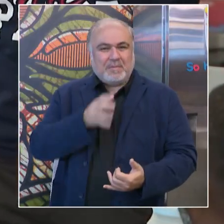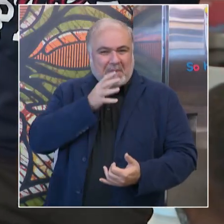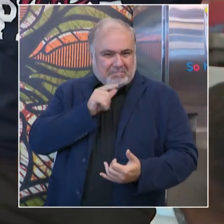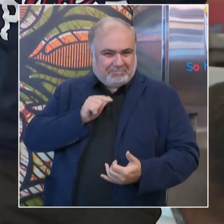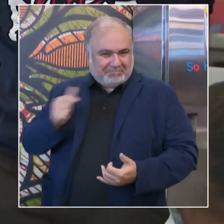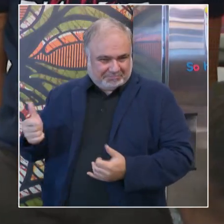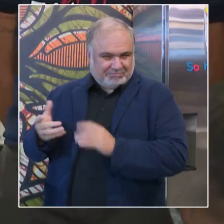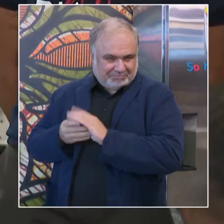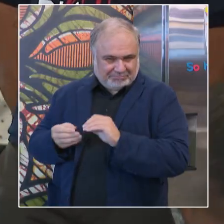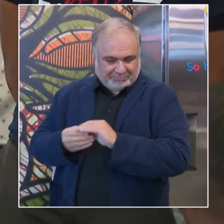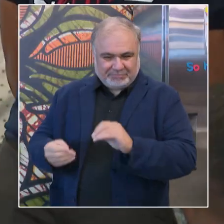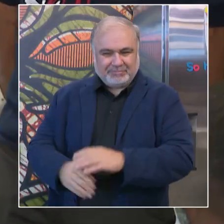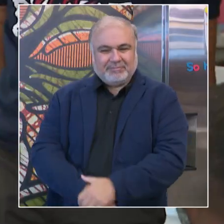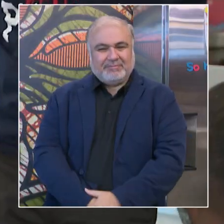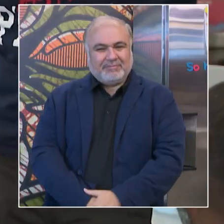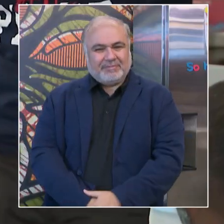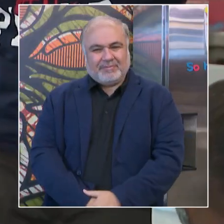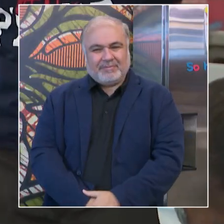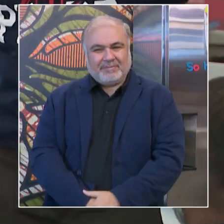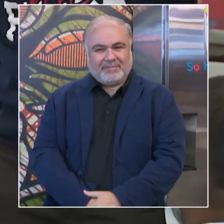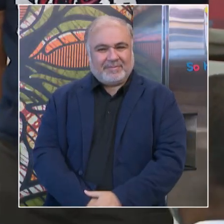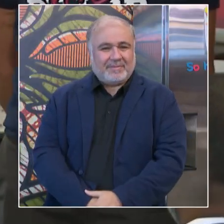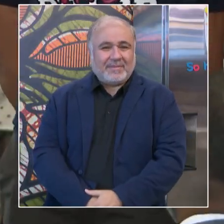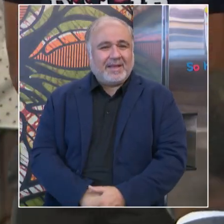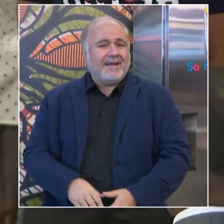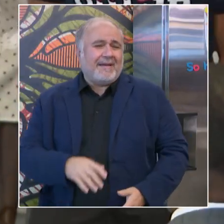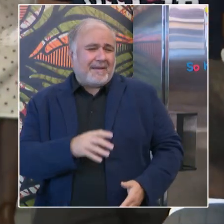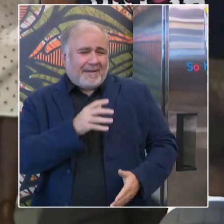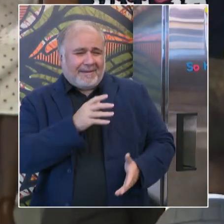Thank you, son. I'm so proud to be your mother. Hi, everyone.